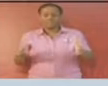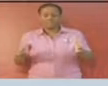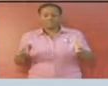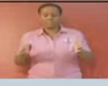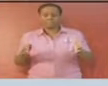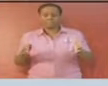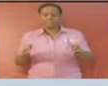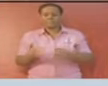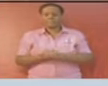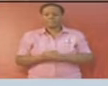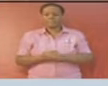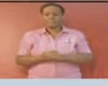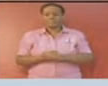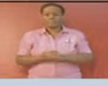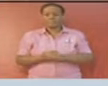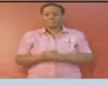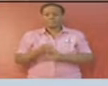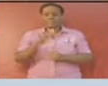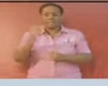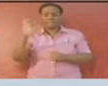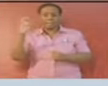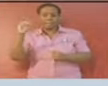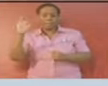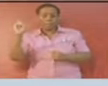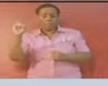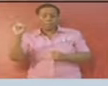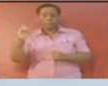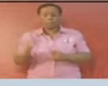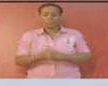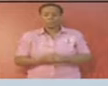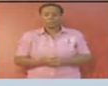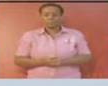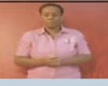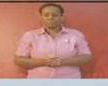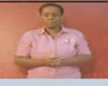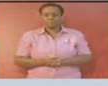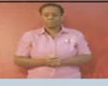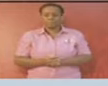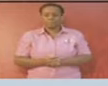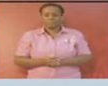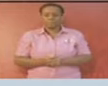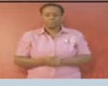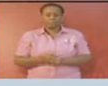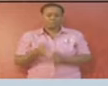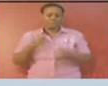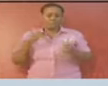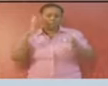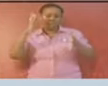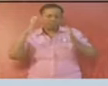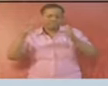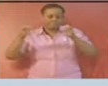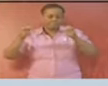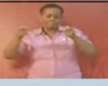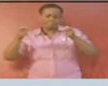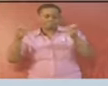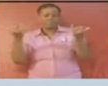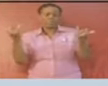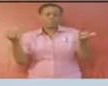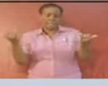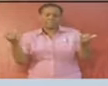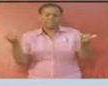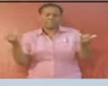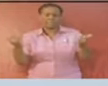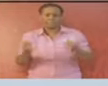Corporate Communications Officer at the Ministry of Health, and I will be the moderator for today. The Honorable